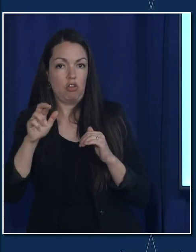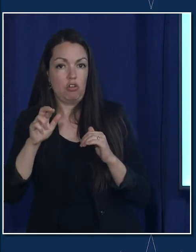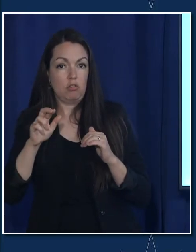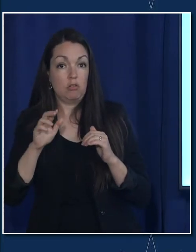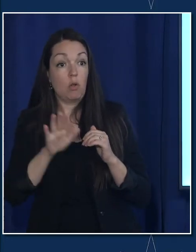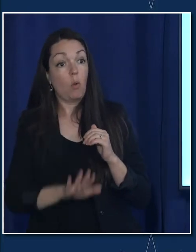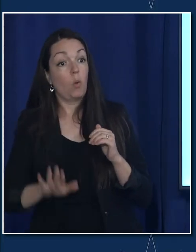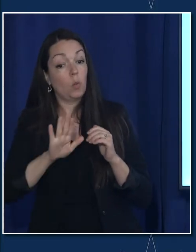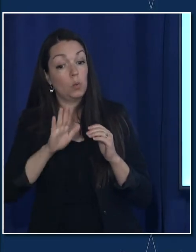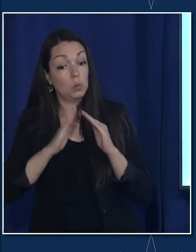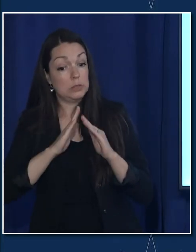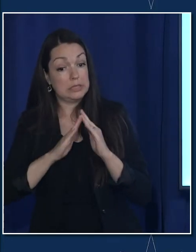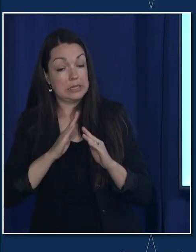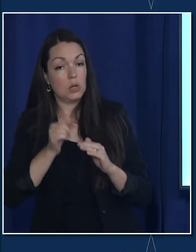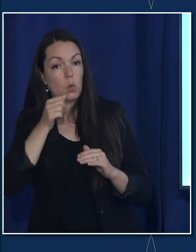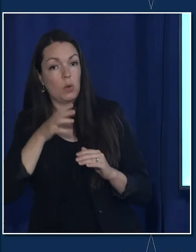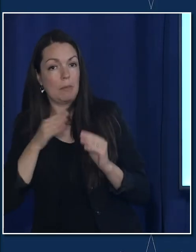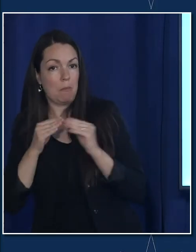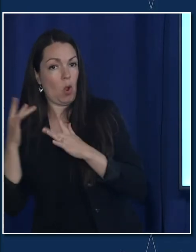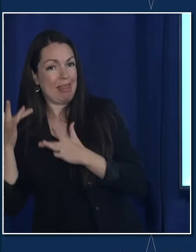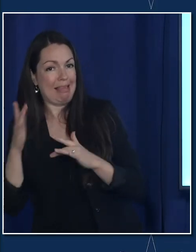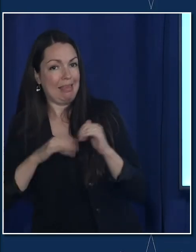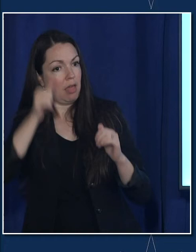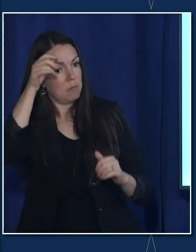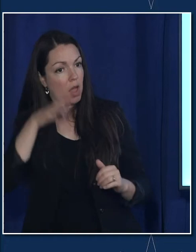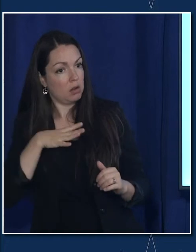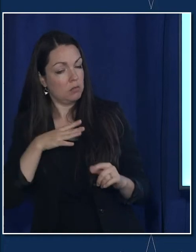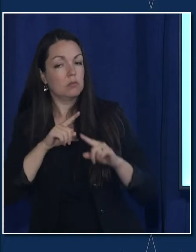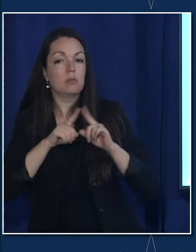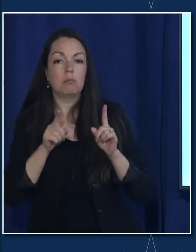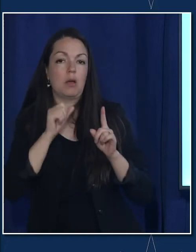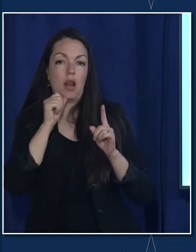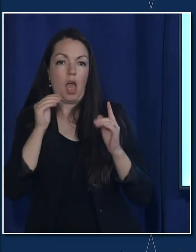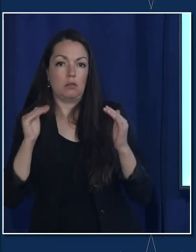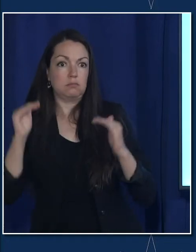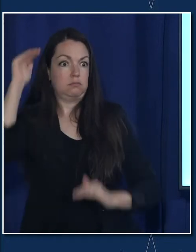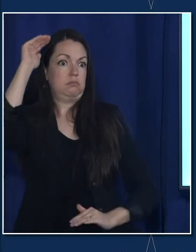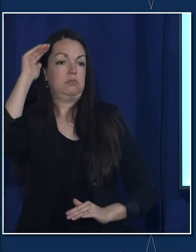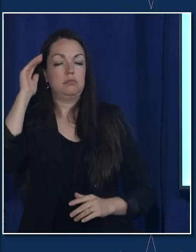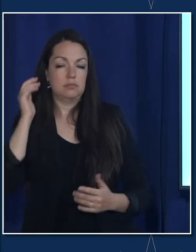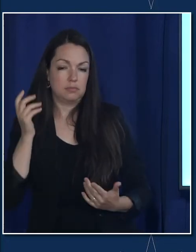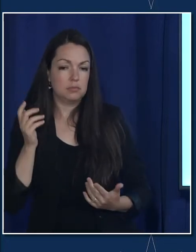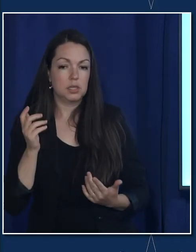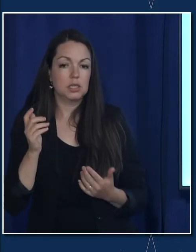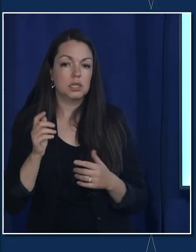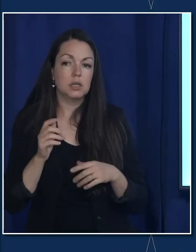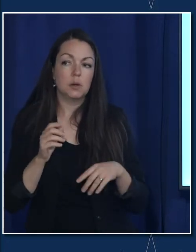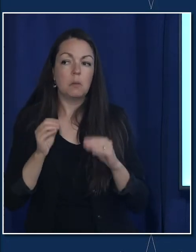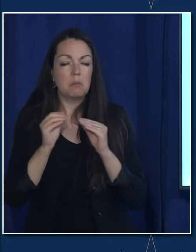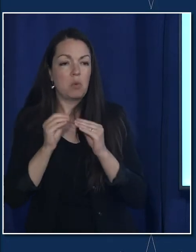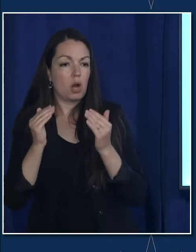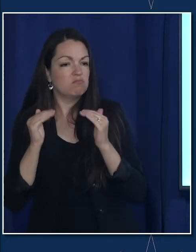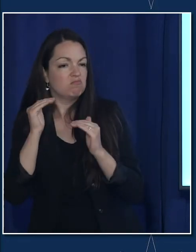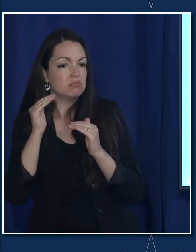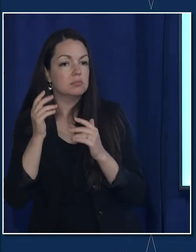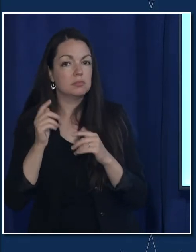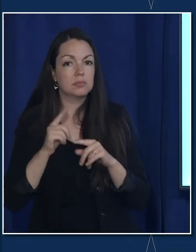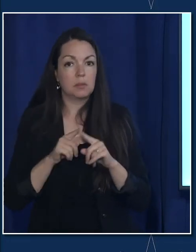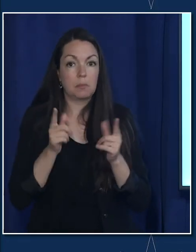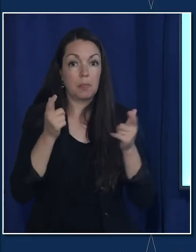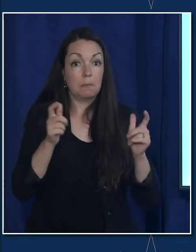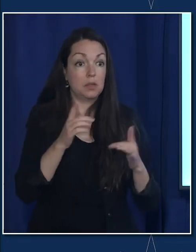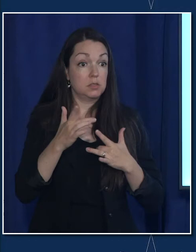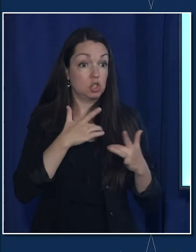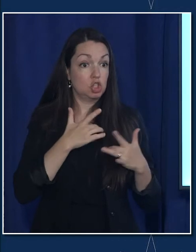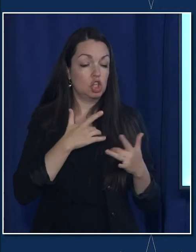more likely to be vaccinated than men, but not dramatically so. It's mostly been our biggest concern is reaching